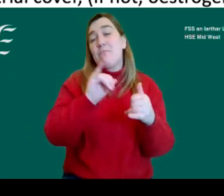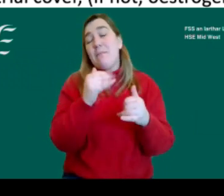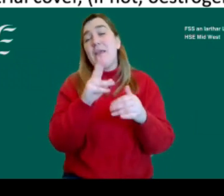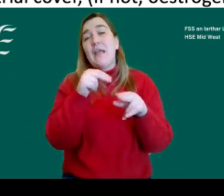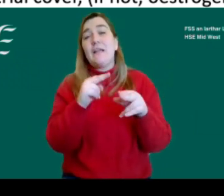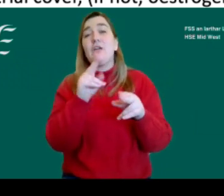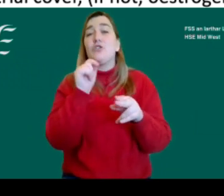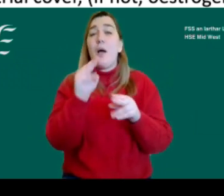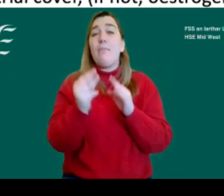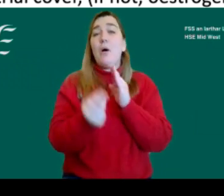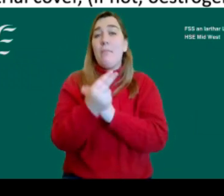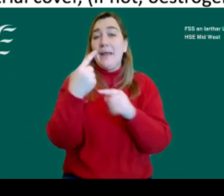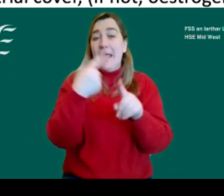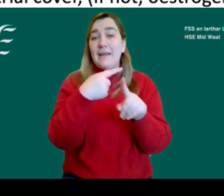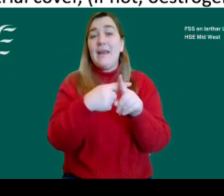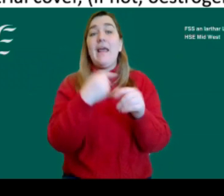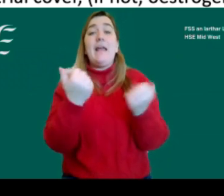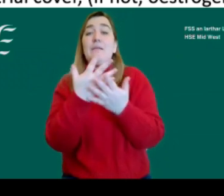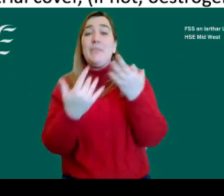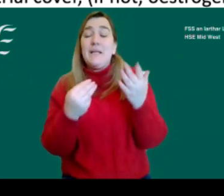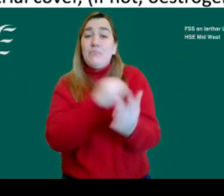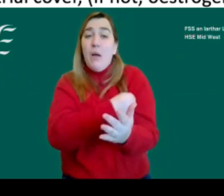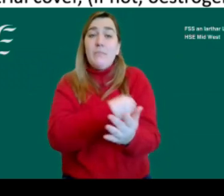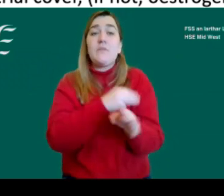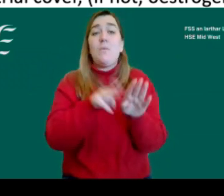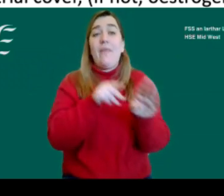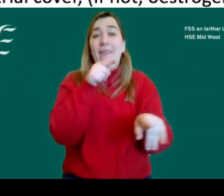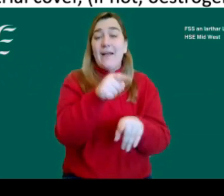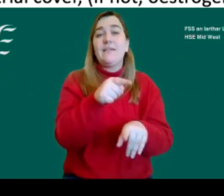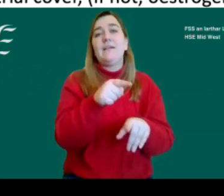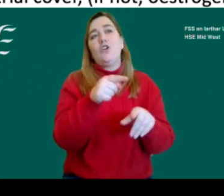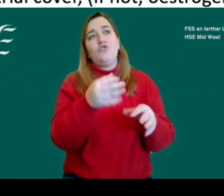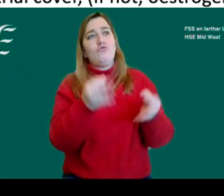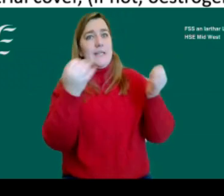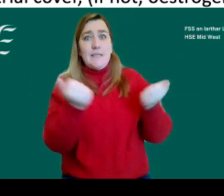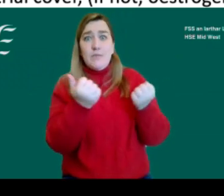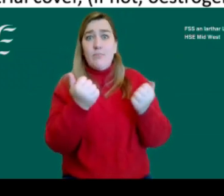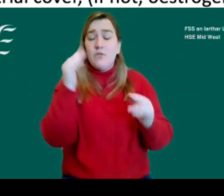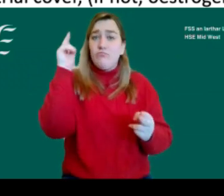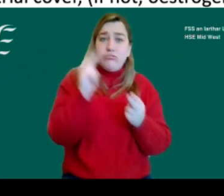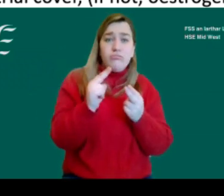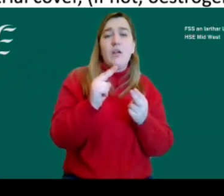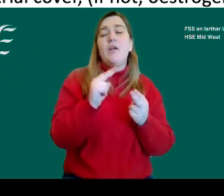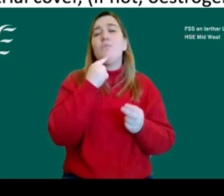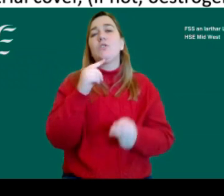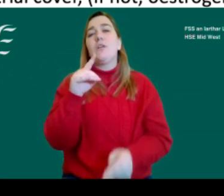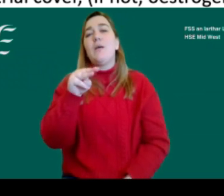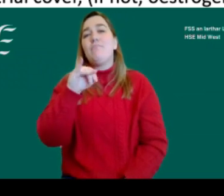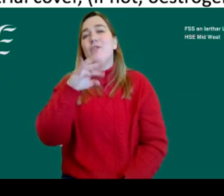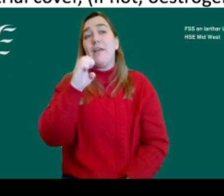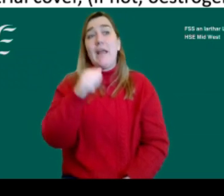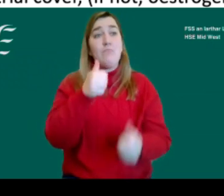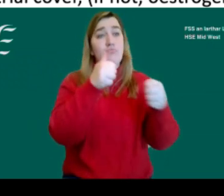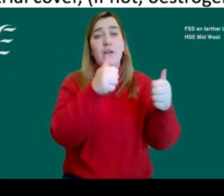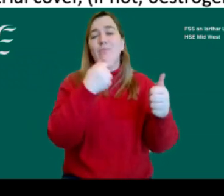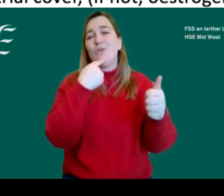great at symptom relief, not so great at controlling the bleeding. So sometimes you need things like the Marina, and sometimes we need to recruit the gynecologist and do hysteroscopies and do ablations or